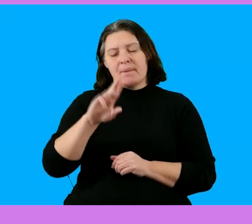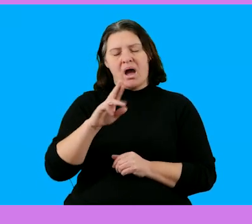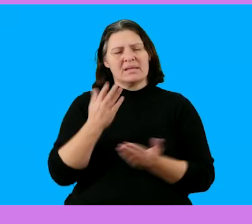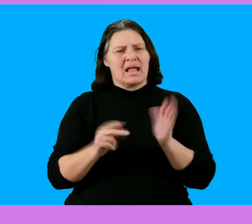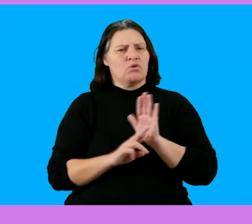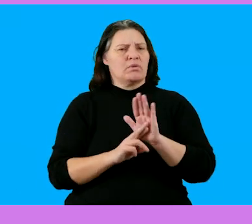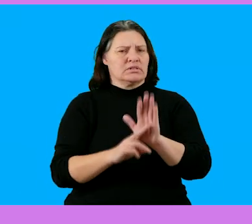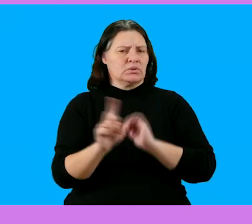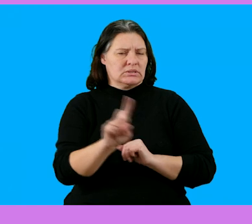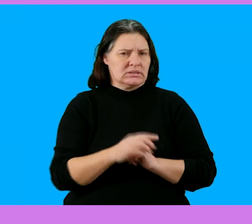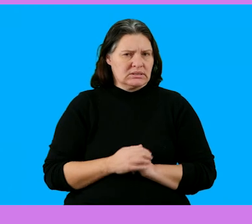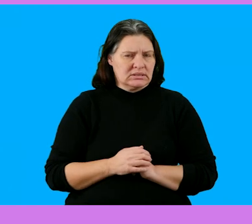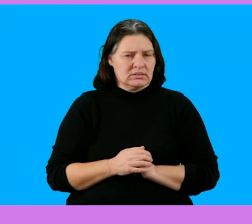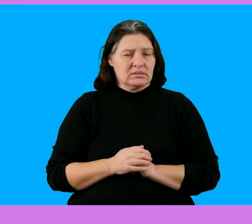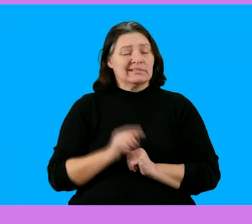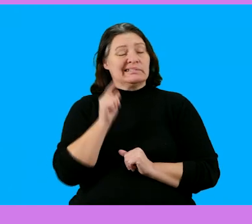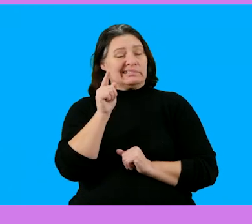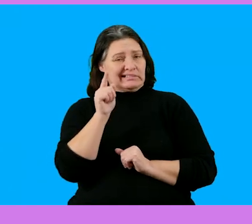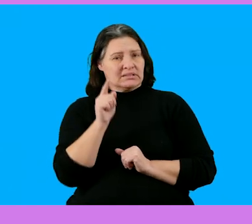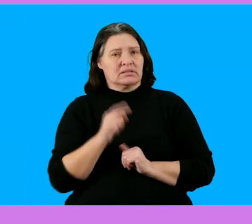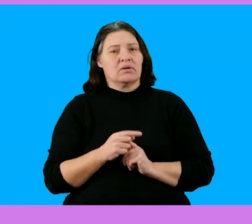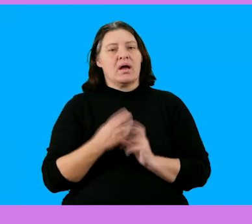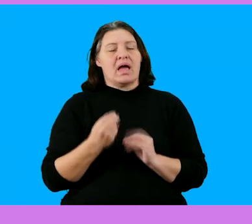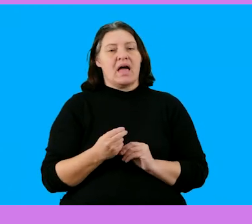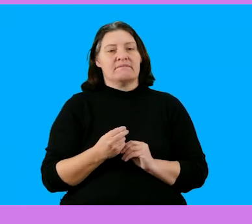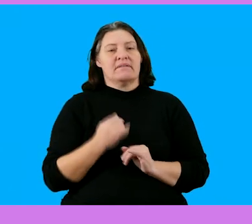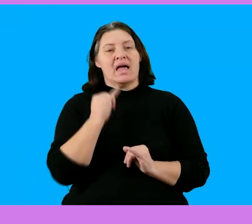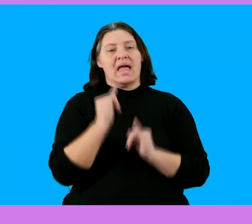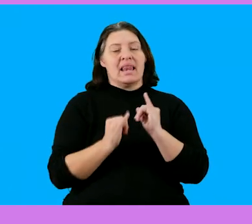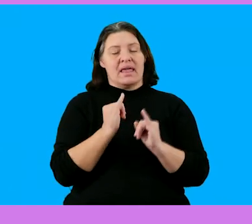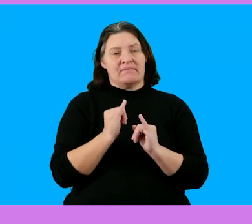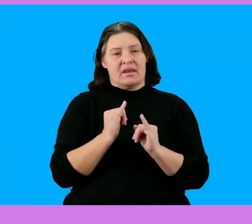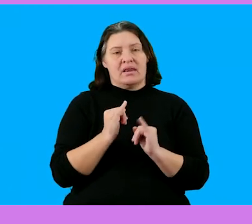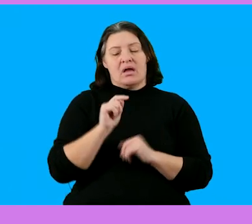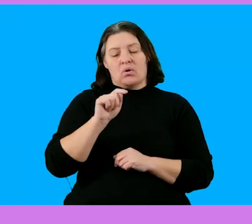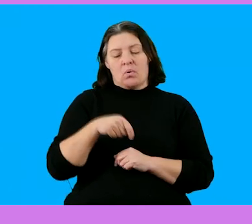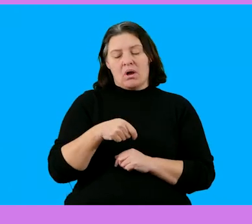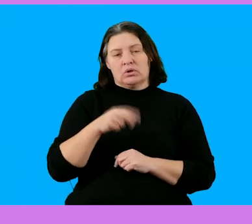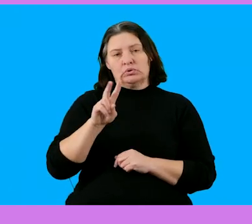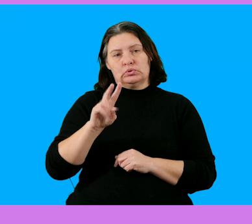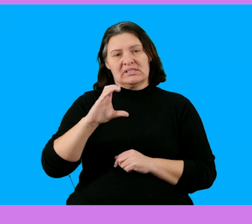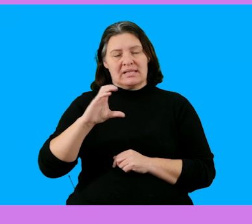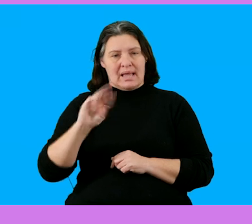So when we look at this, we can say that this bar scale, we have 11.2 centimeters